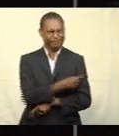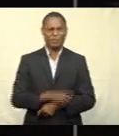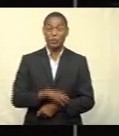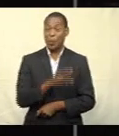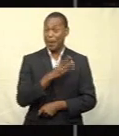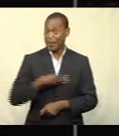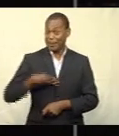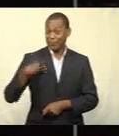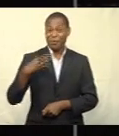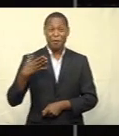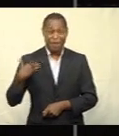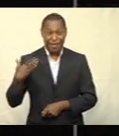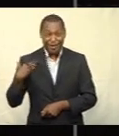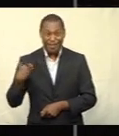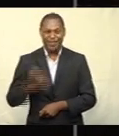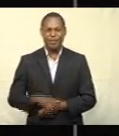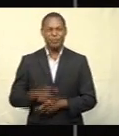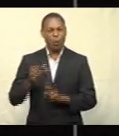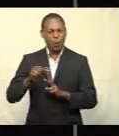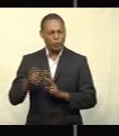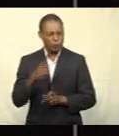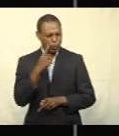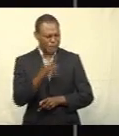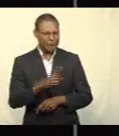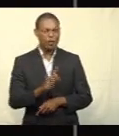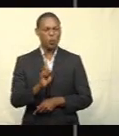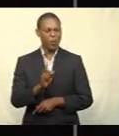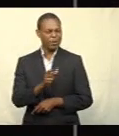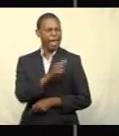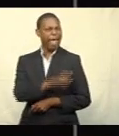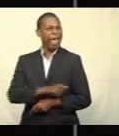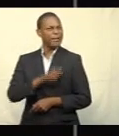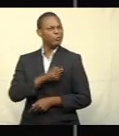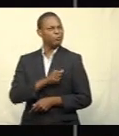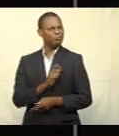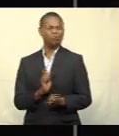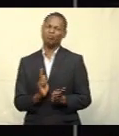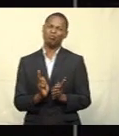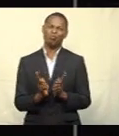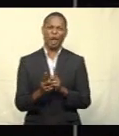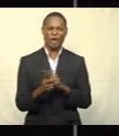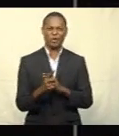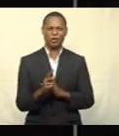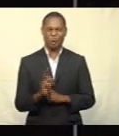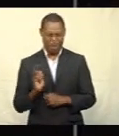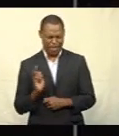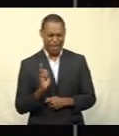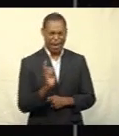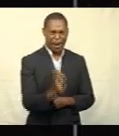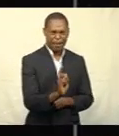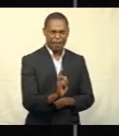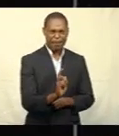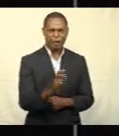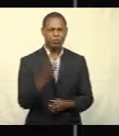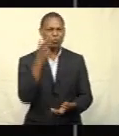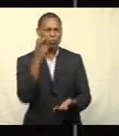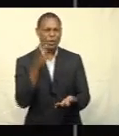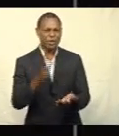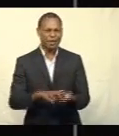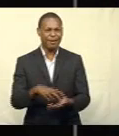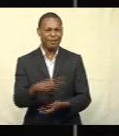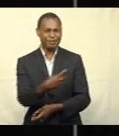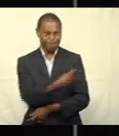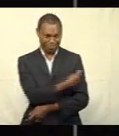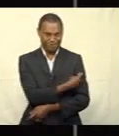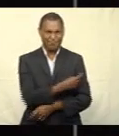says they've also noted a change in people's attitude, with more Fijians now turning up to vaccination venues. Koroi Tandulala reports the